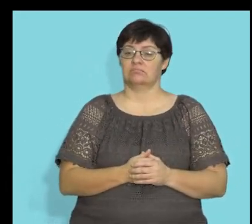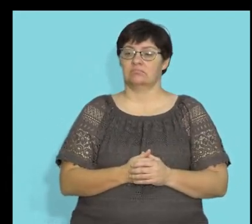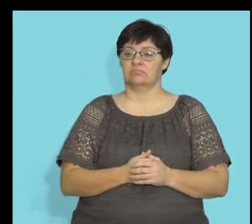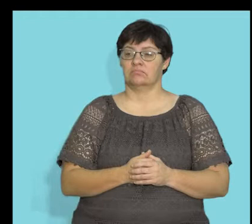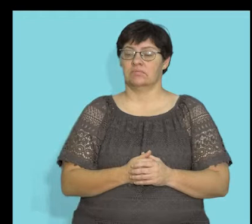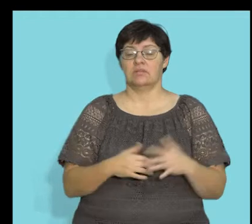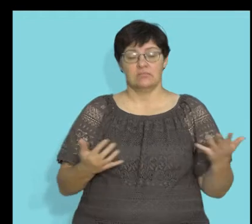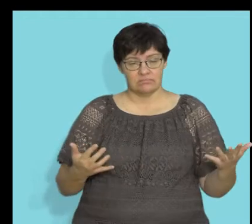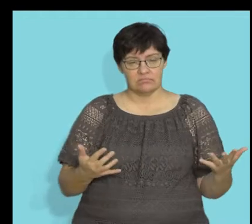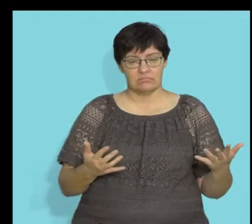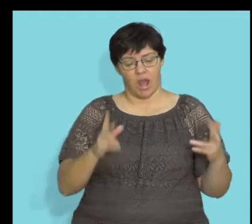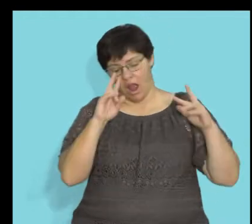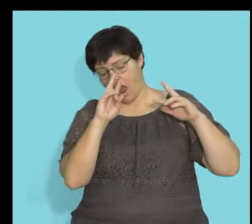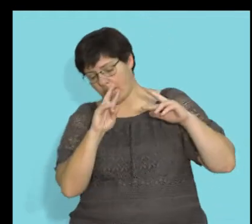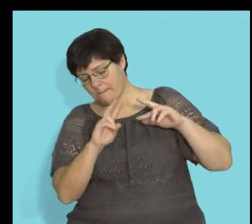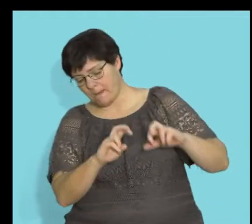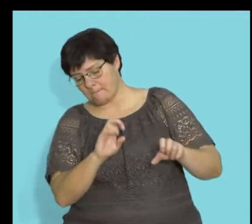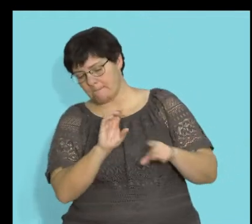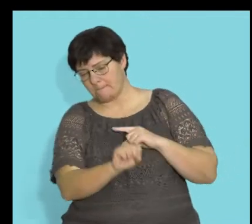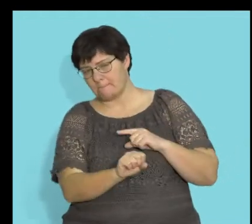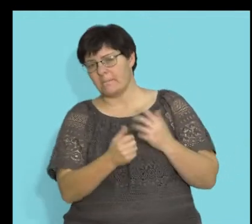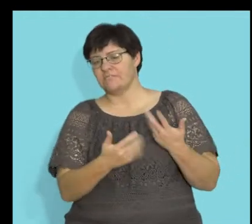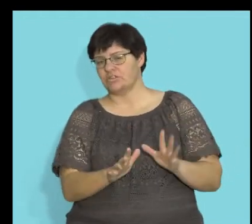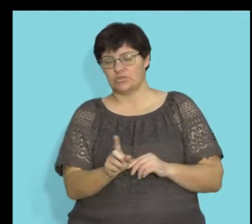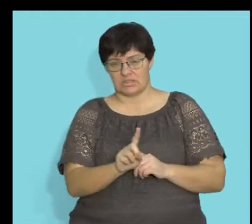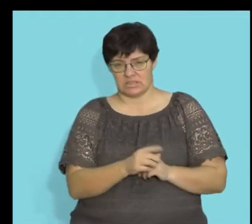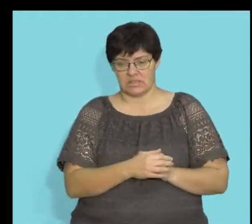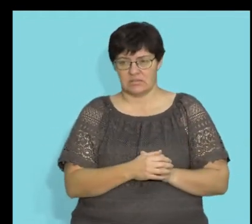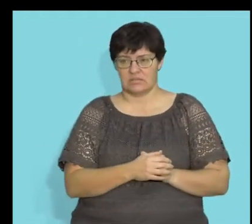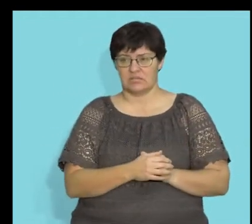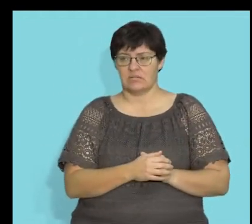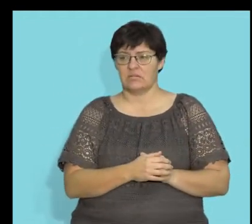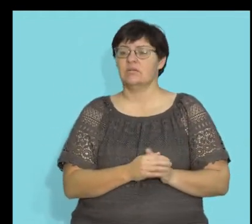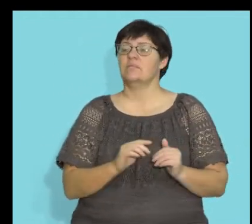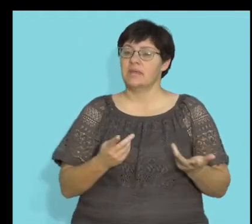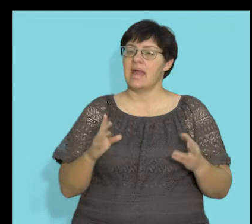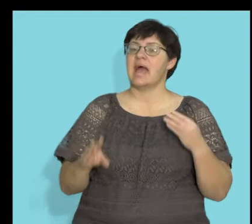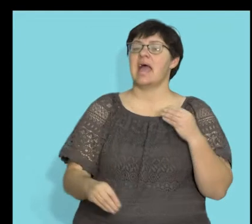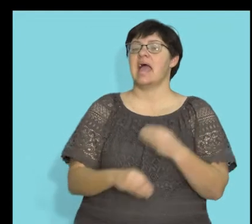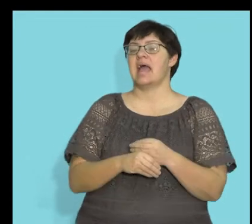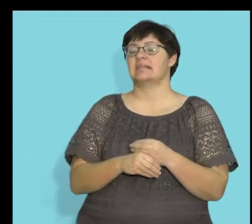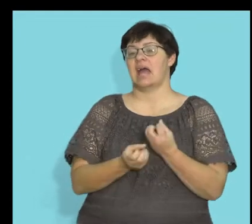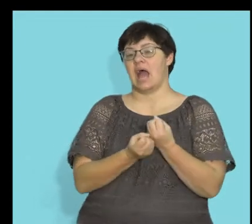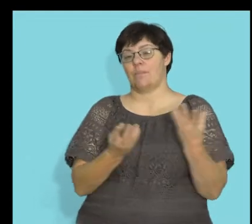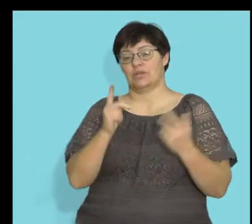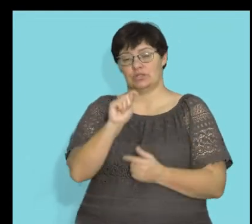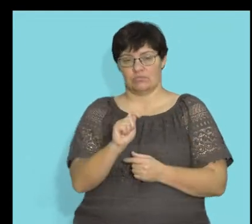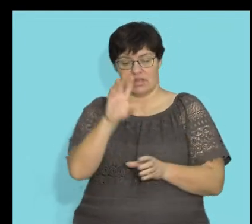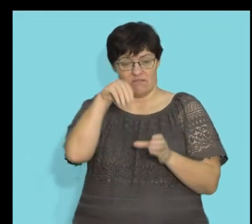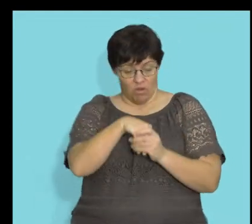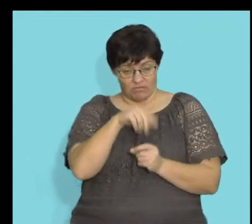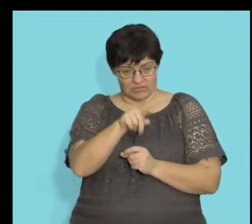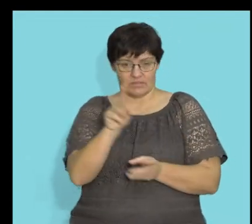So after our little investigation, we can actually conclude how we can add the number of